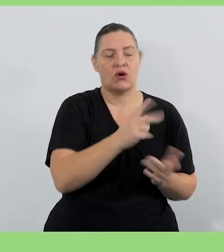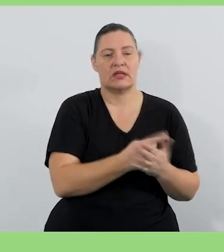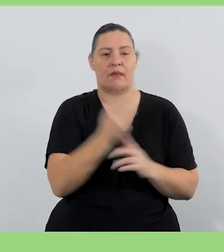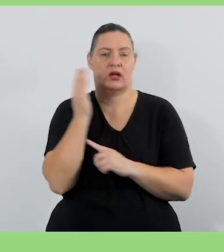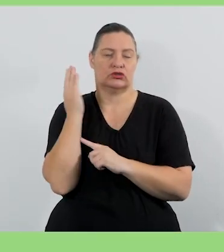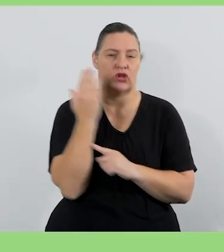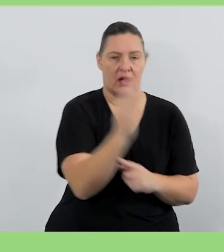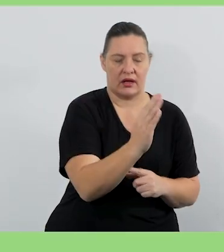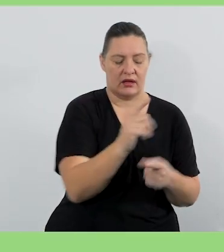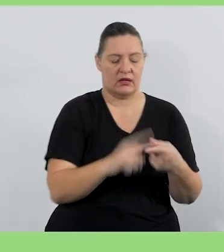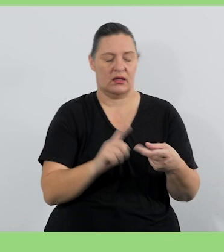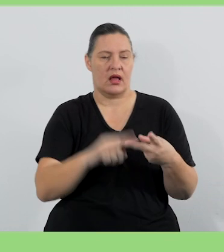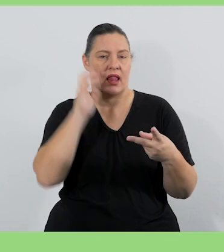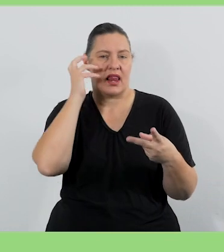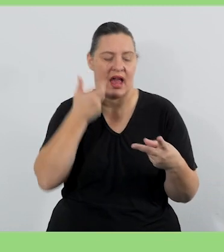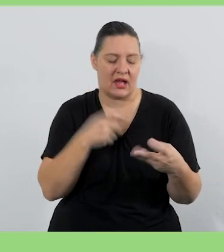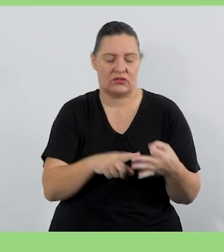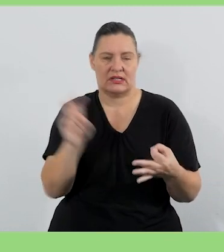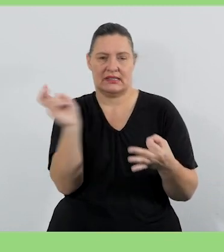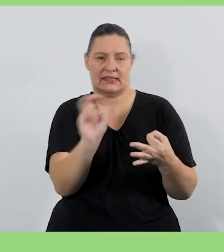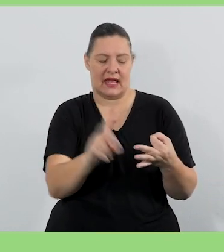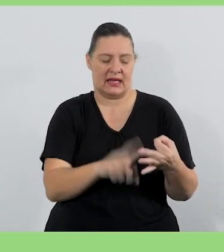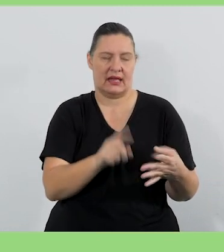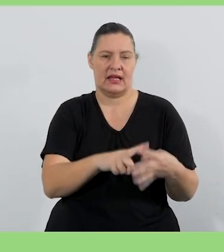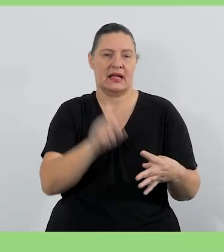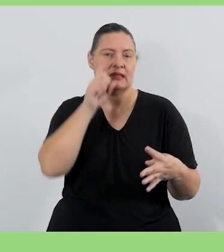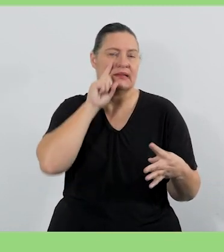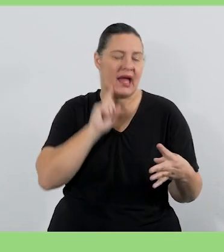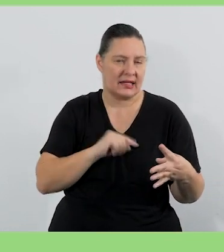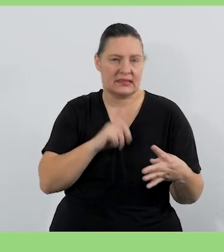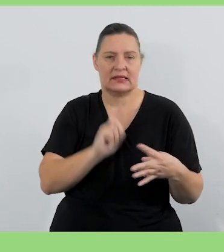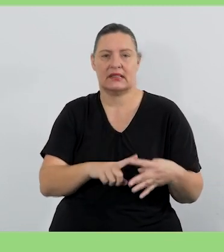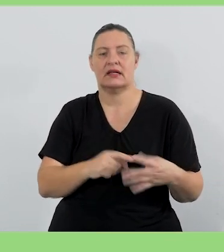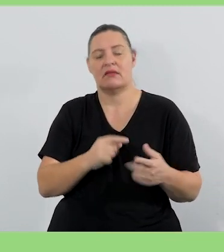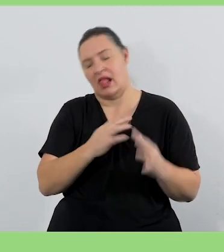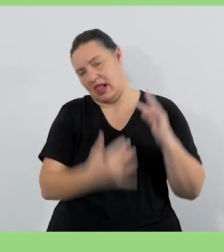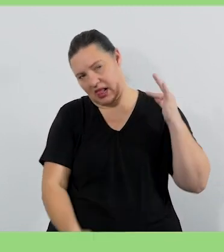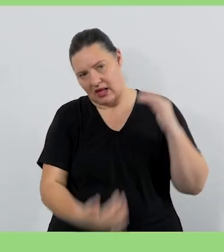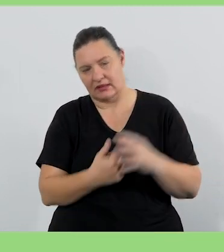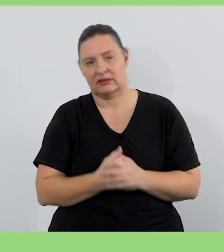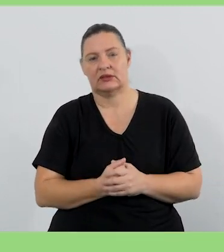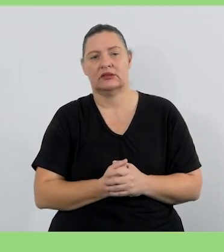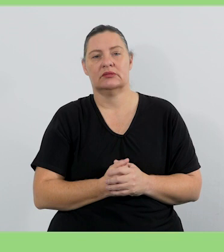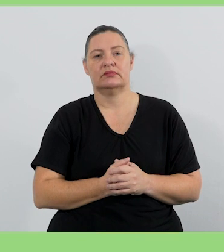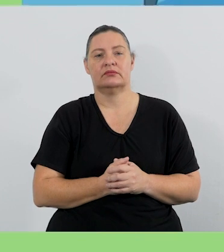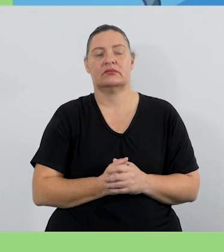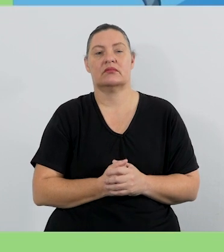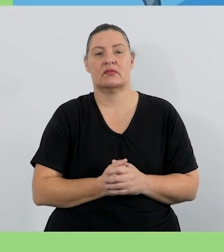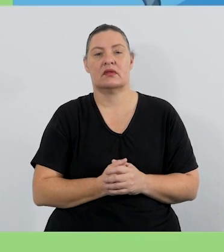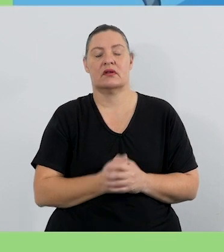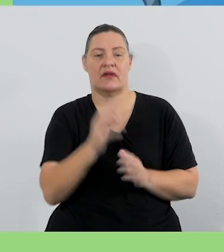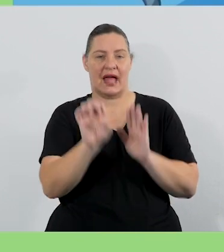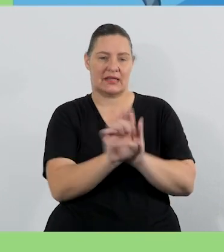are sharks, lions, snakes, tigers, and there's more. So here's an